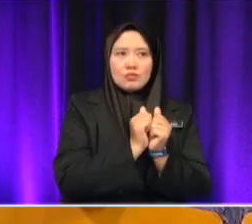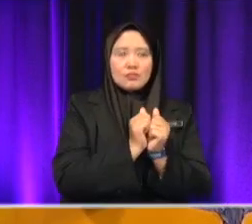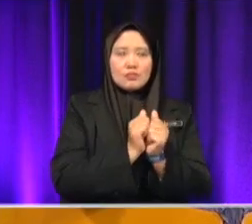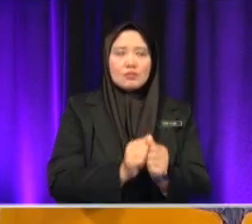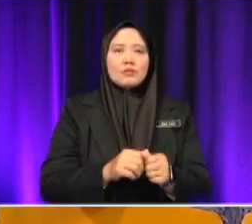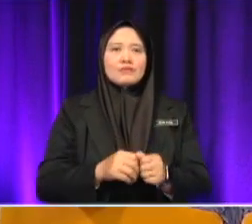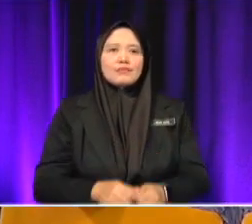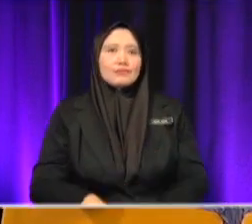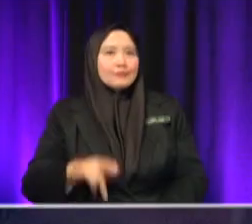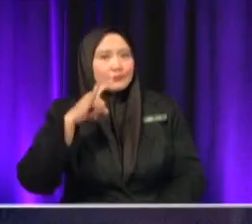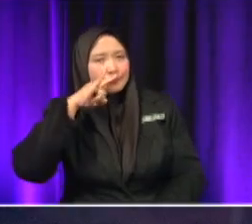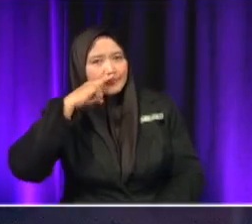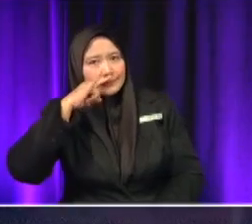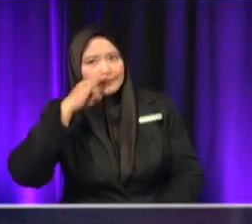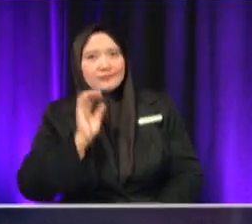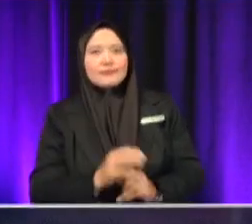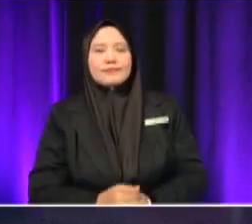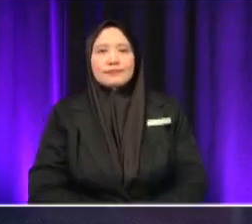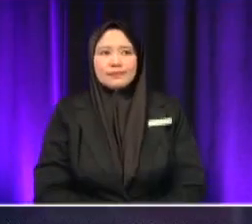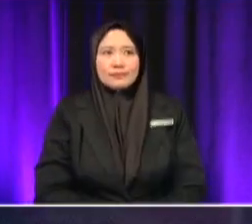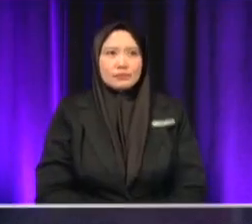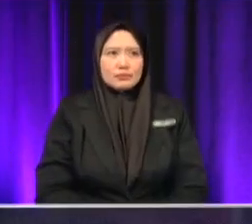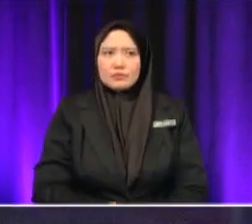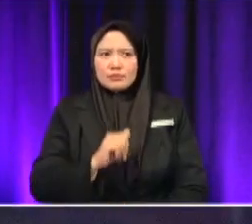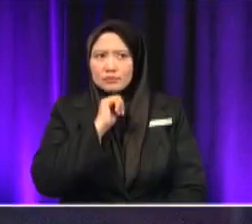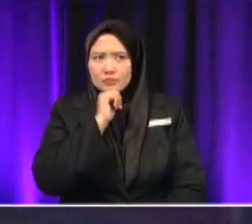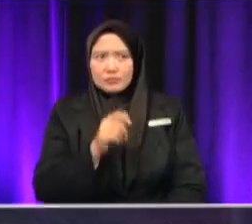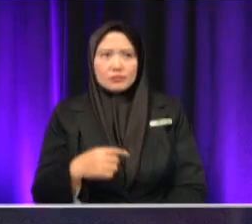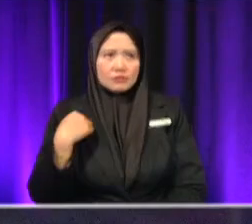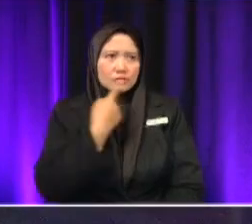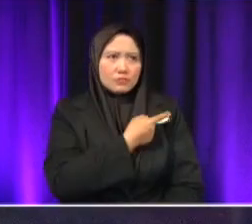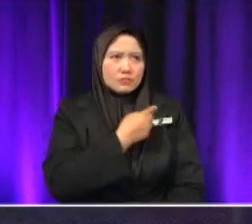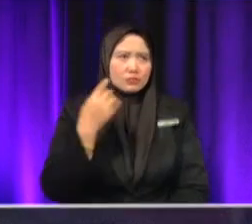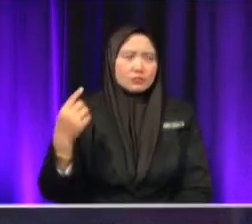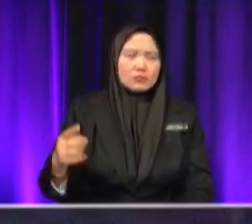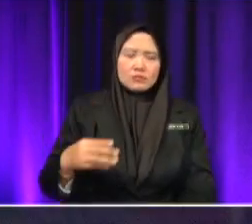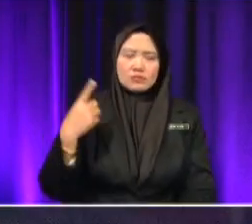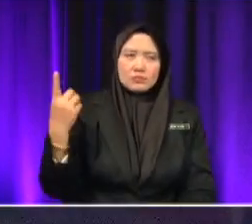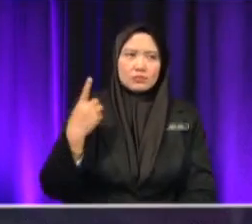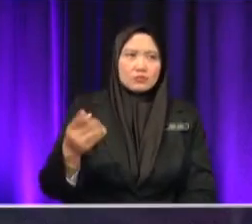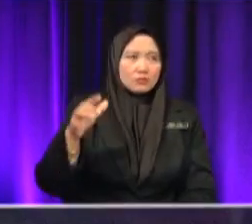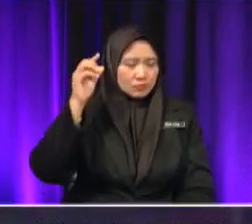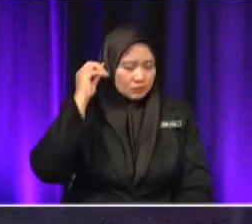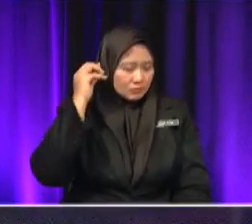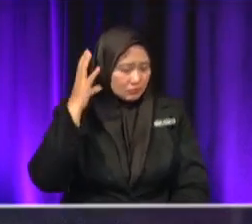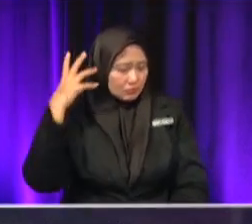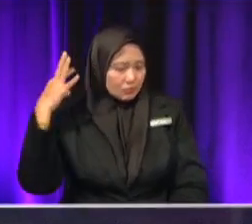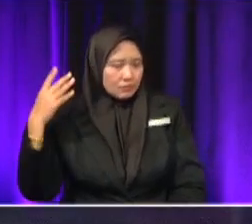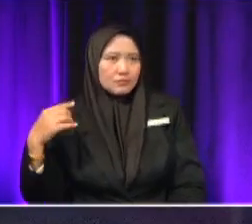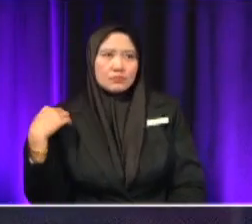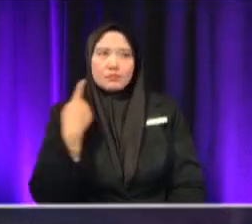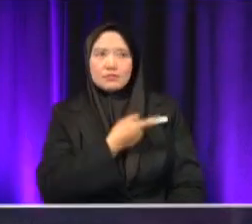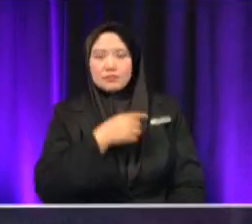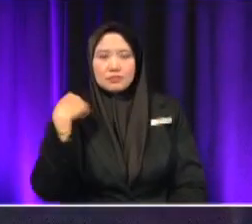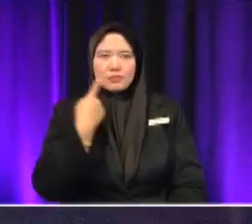Yes. So that's a very impressive thing, I think. It's not something that we usually hear, but it's good to know that there are charities like this out there, so we can ask